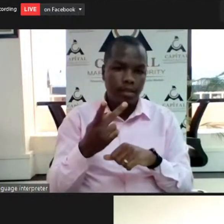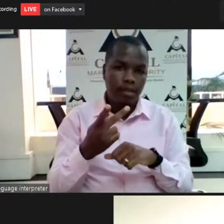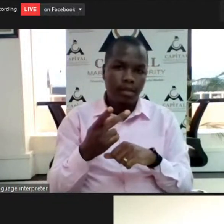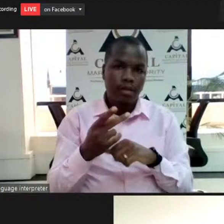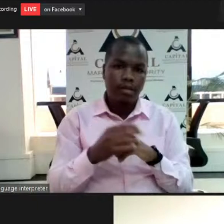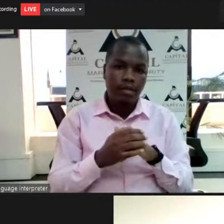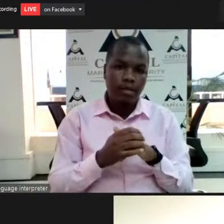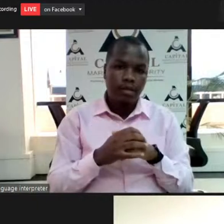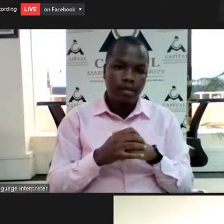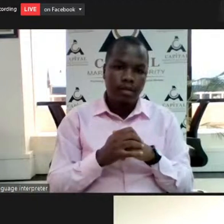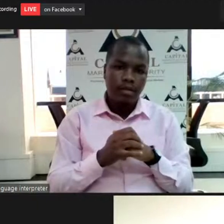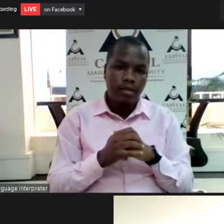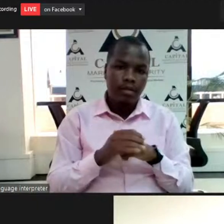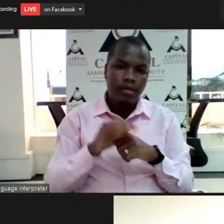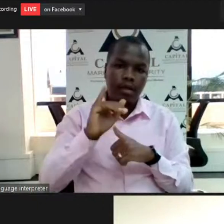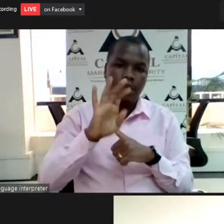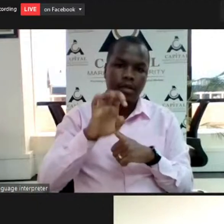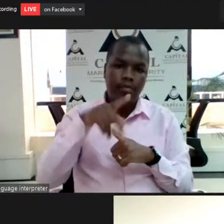IEPA,